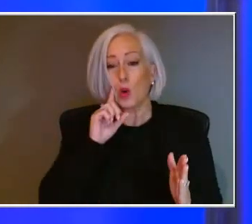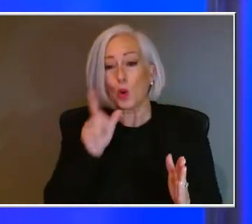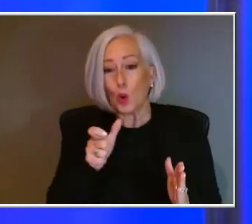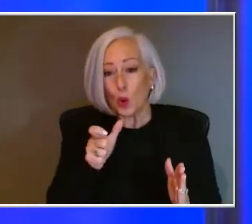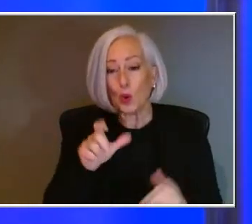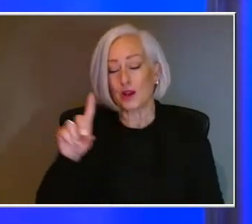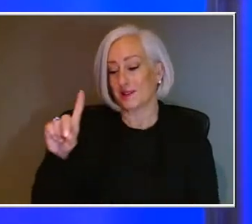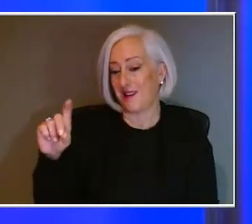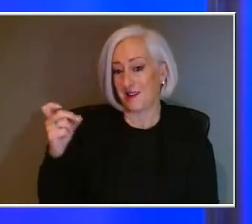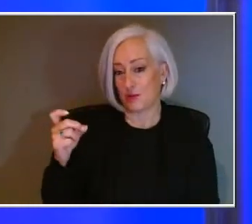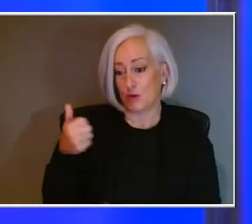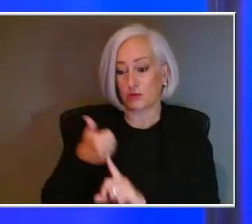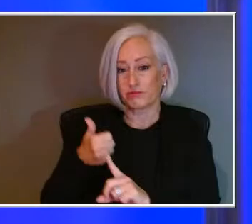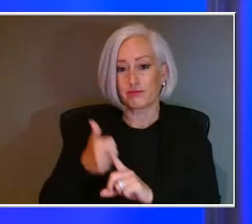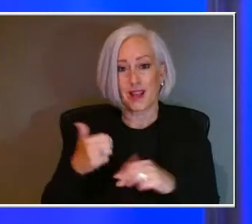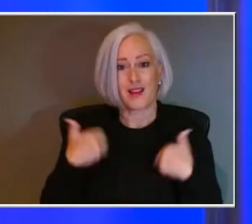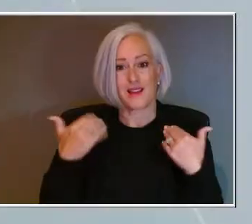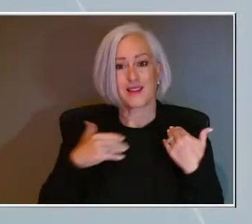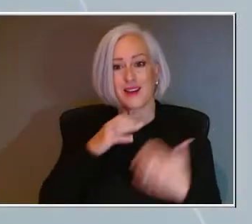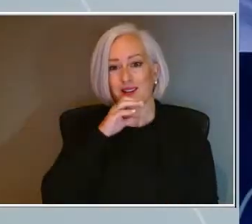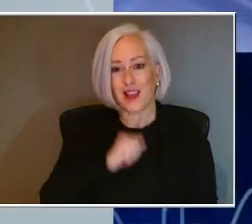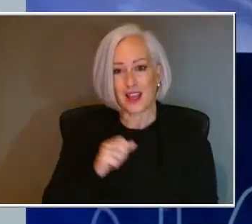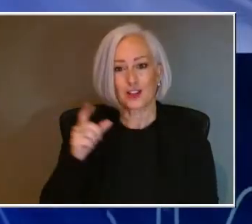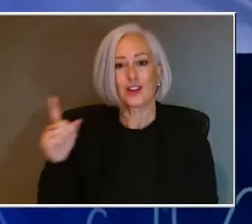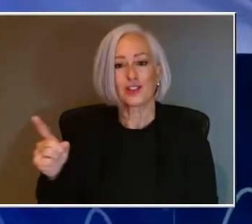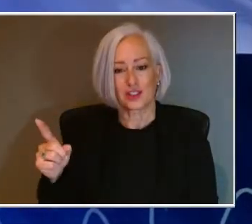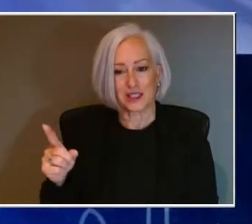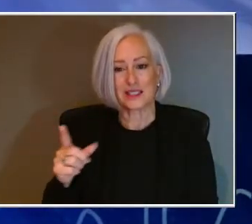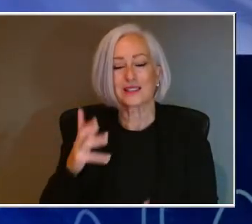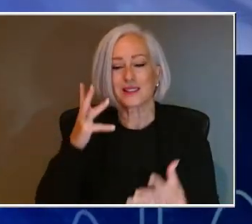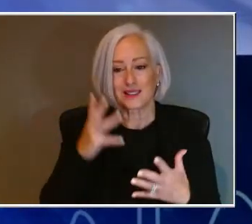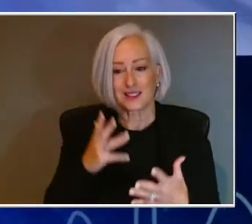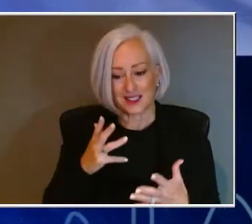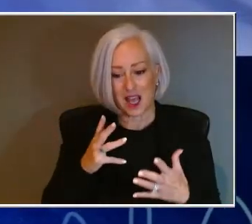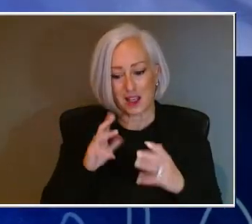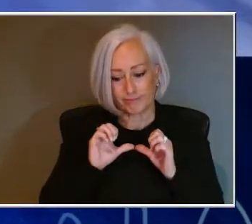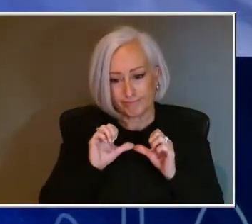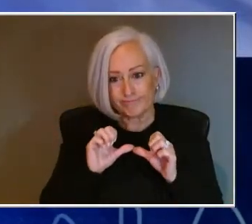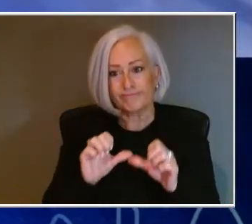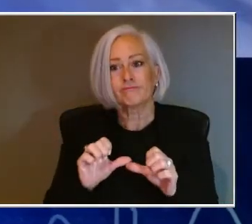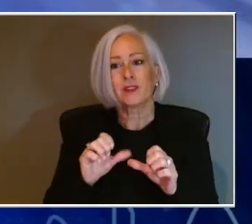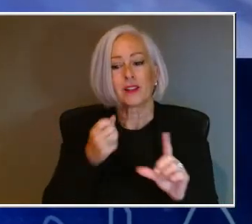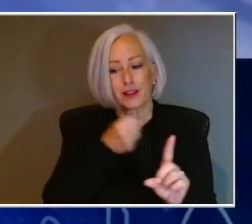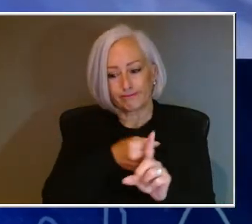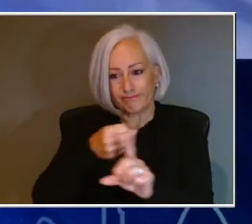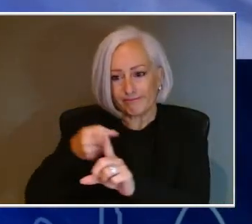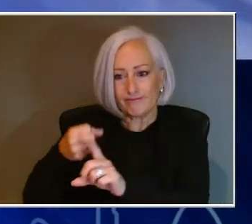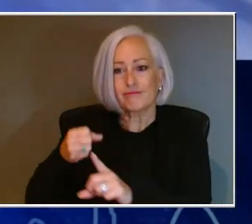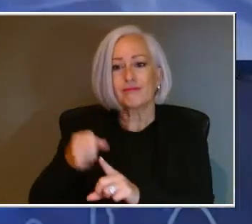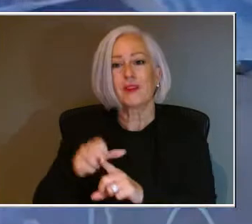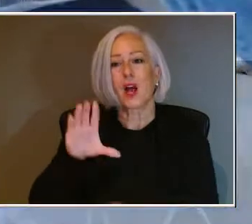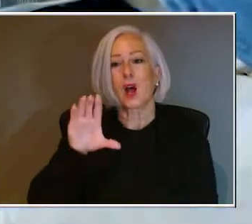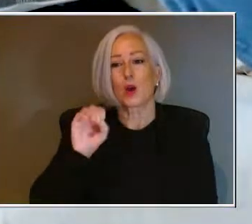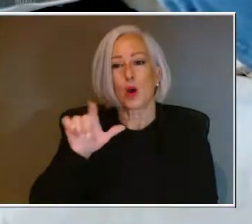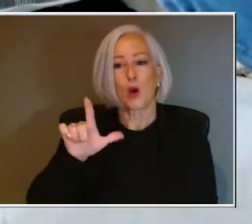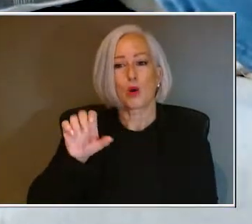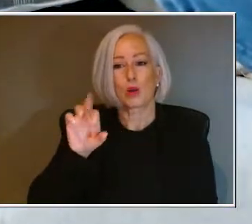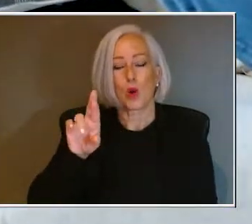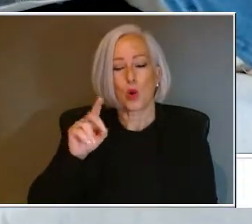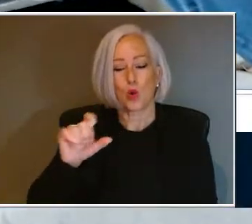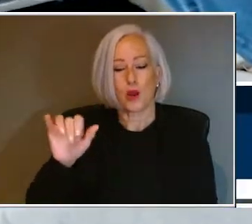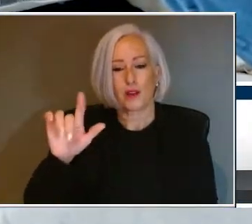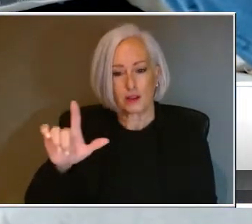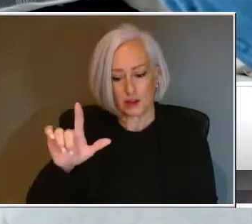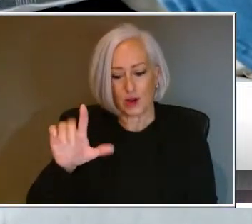in colorectal cancer cases. First, though, before we get to that, let's get to our morning rounds. We are highlighting a disorder that